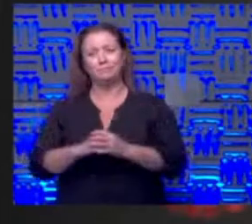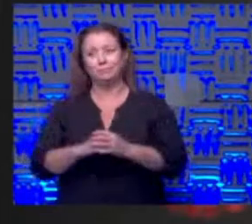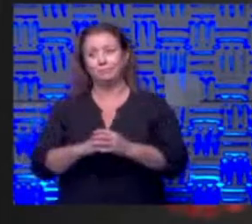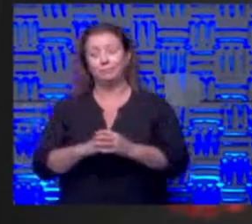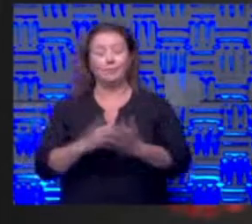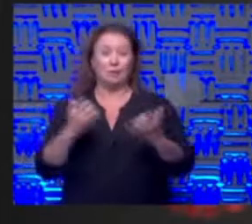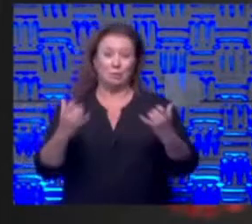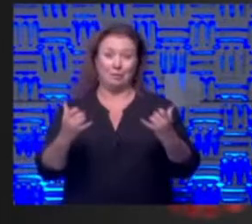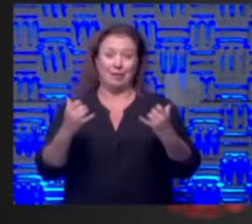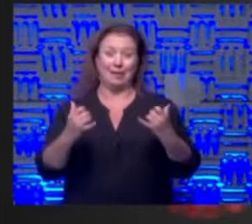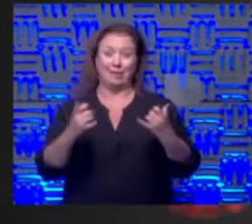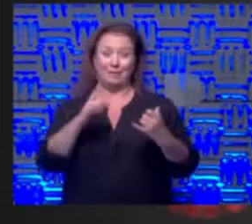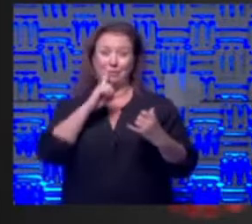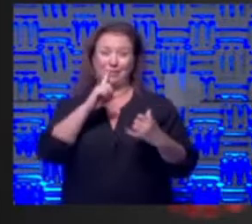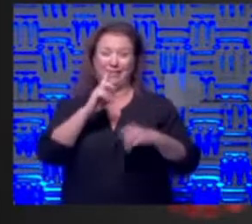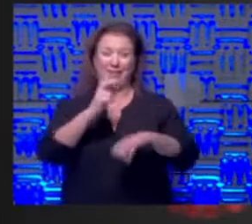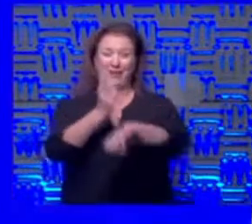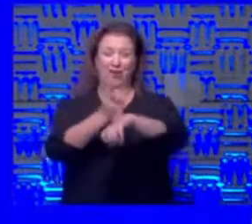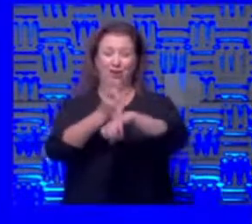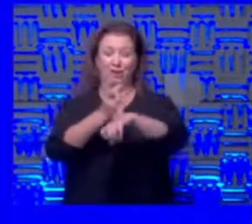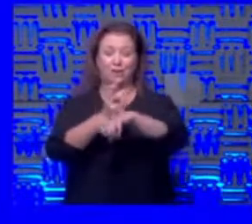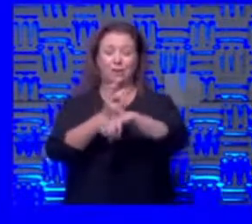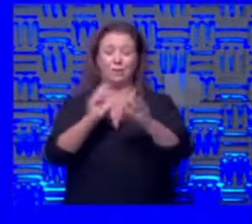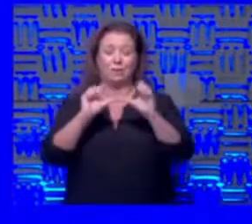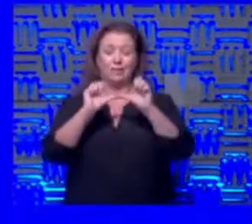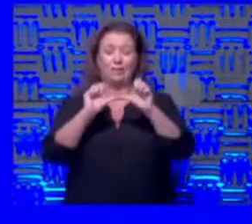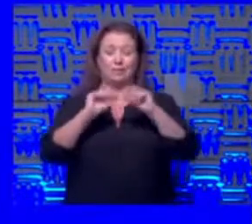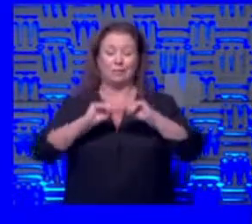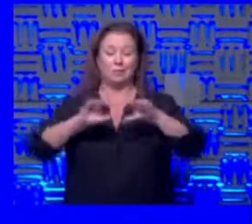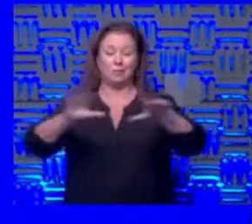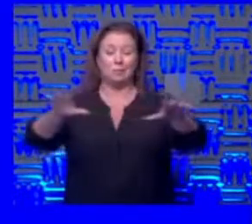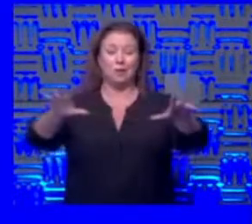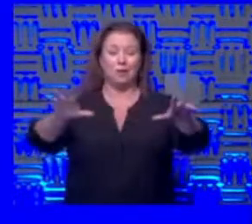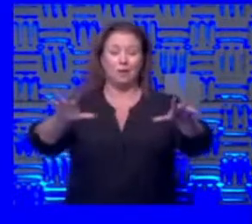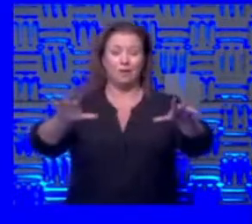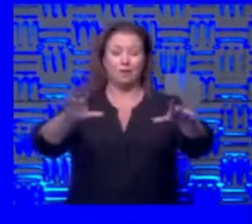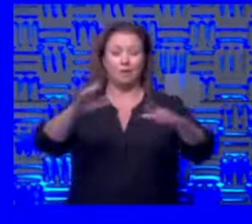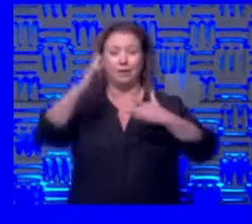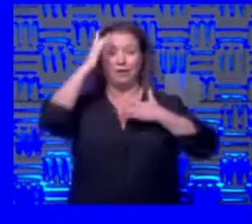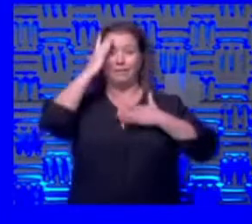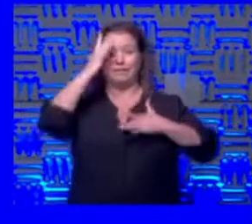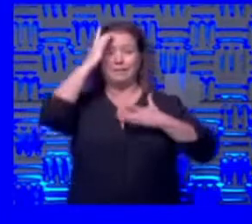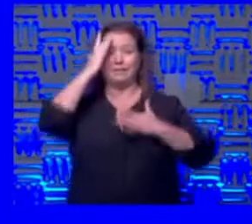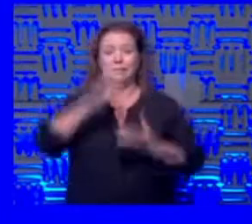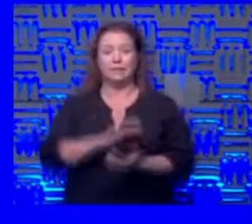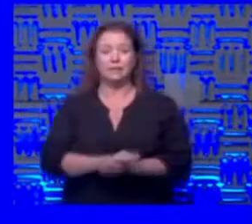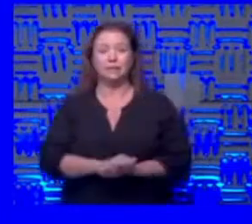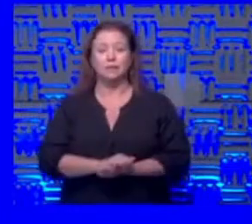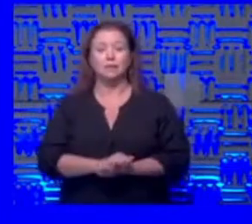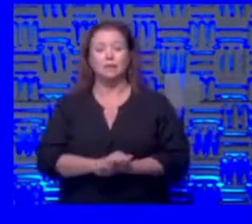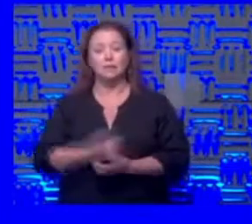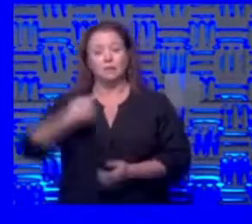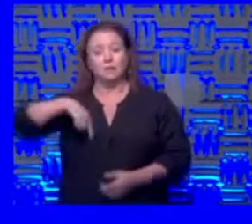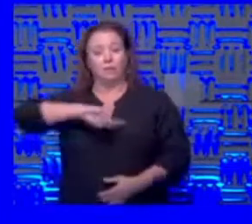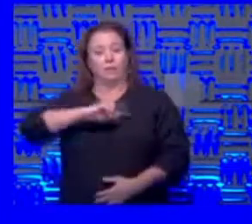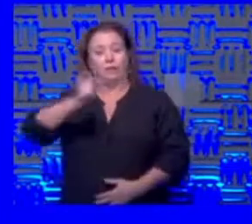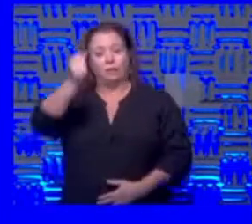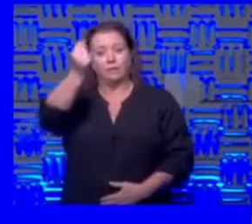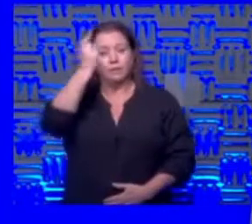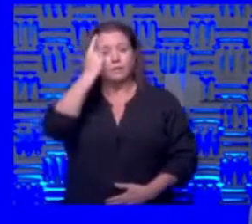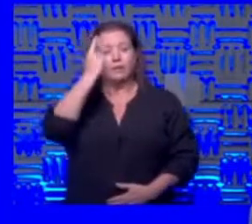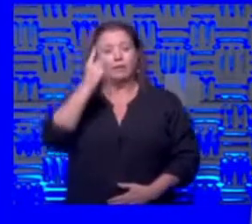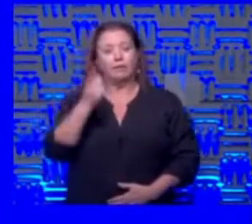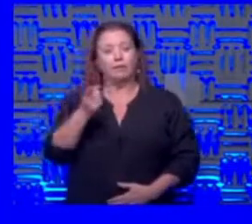hard. Right now, this is going to be very difficult to do with the continued spread of the disease. We understand